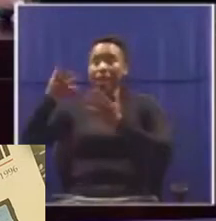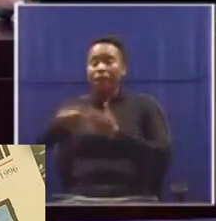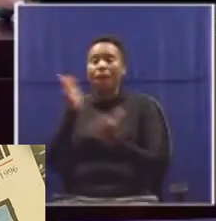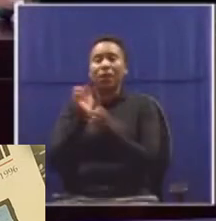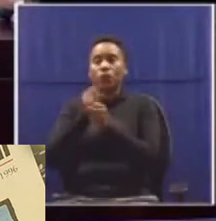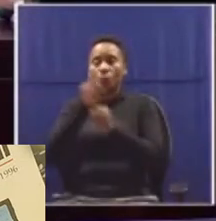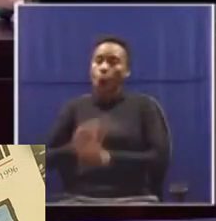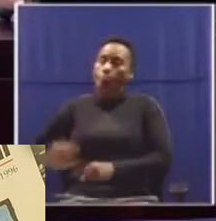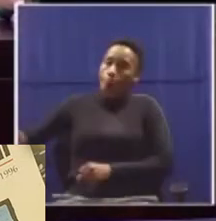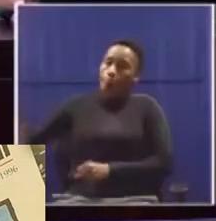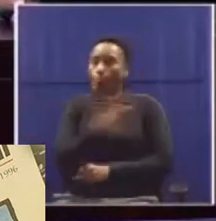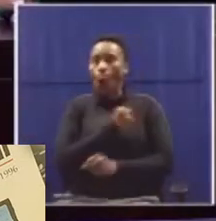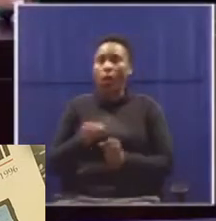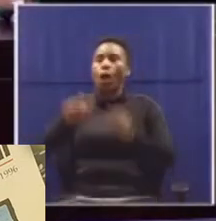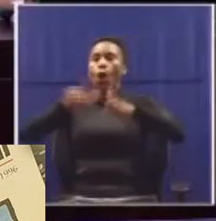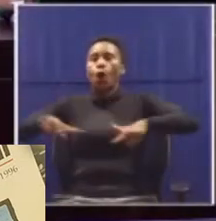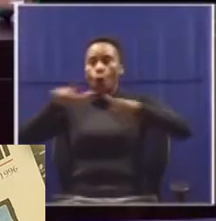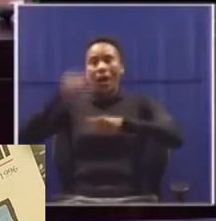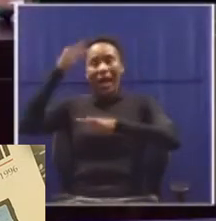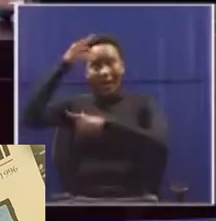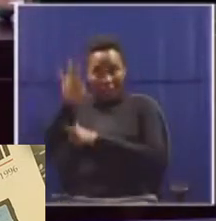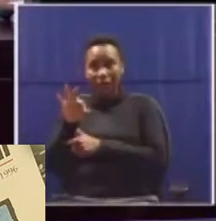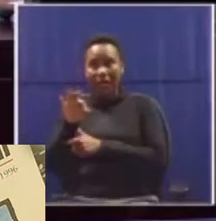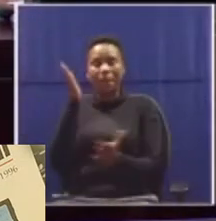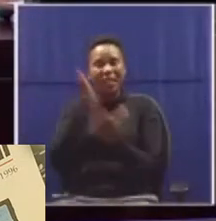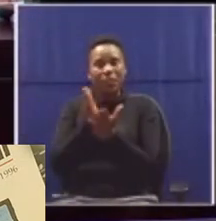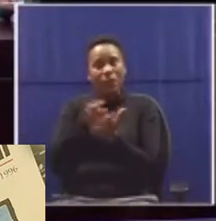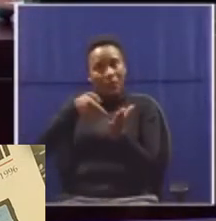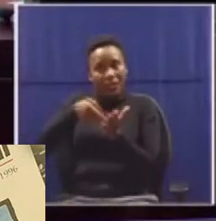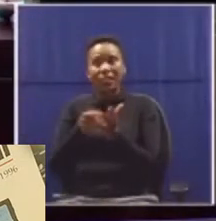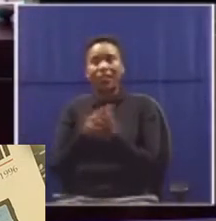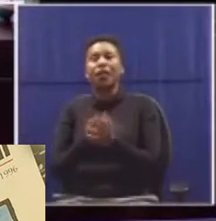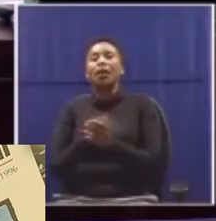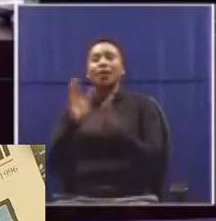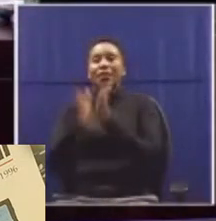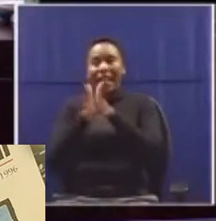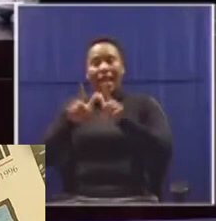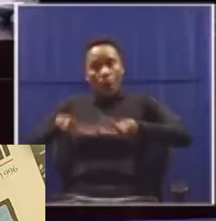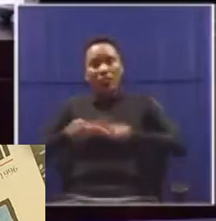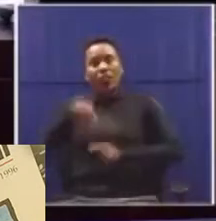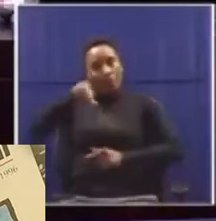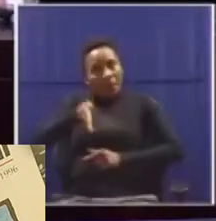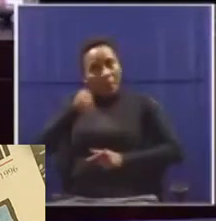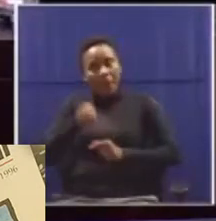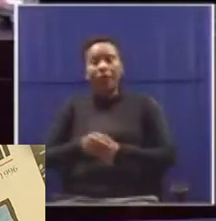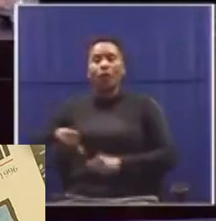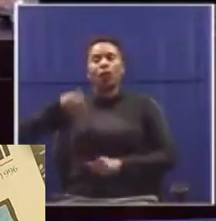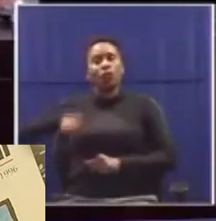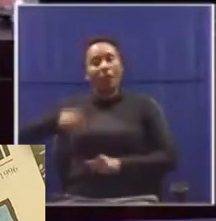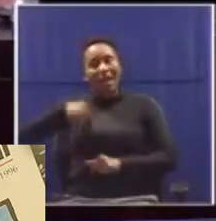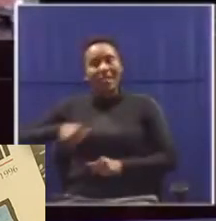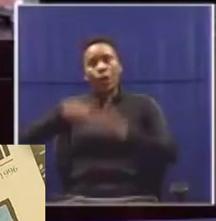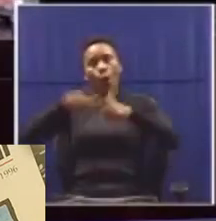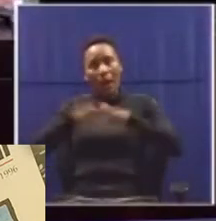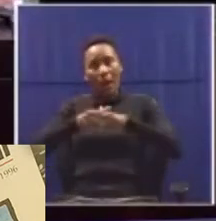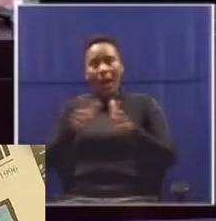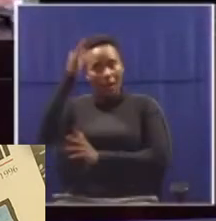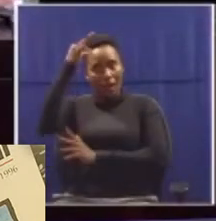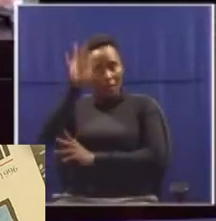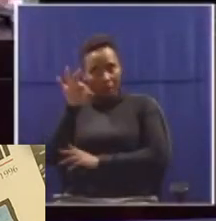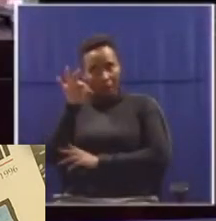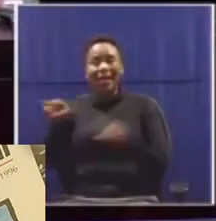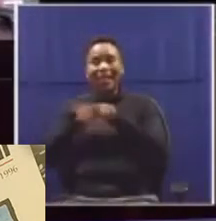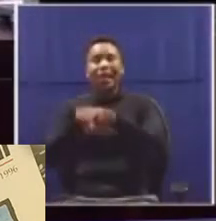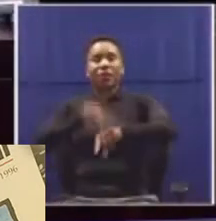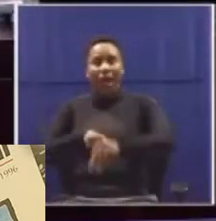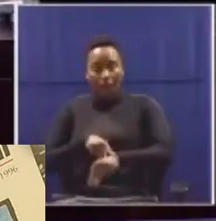governments particularly introduce sign language in their municipalities in their local government but at the same time I